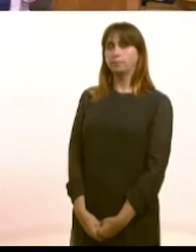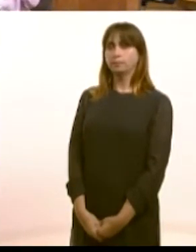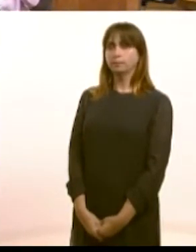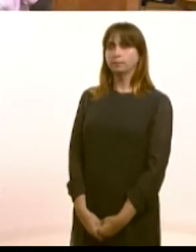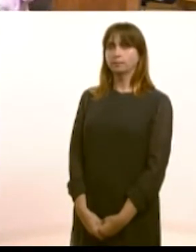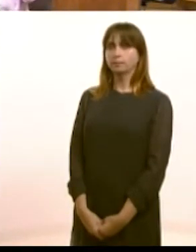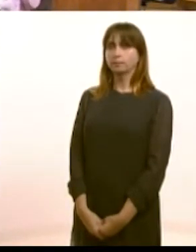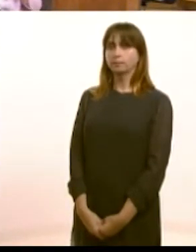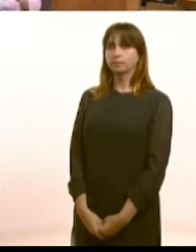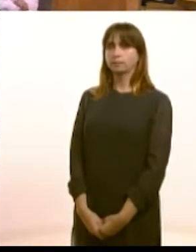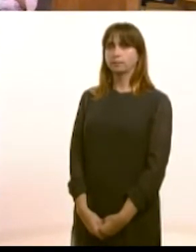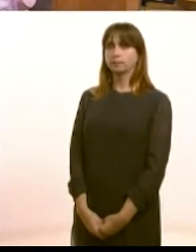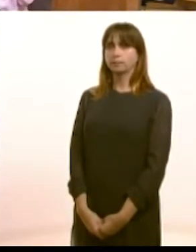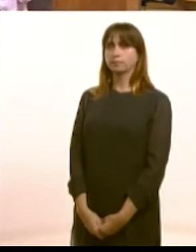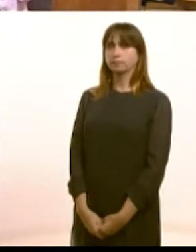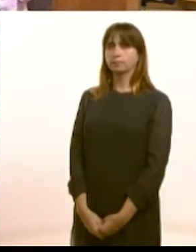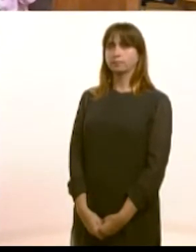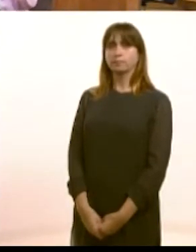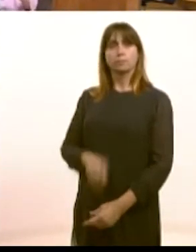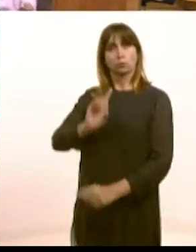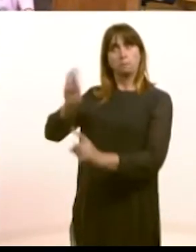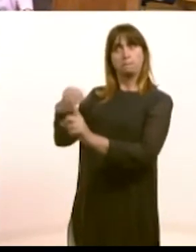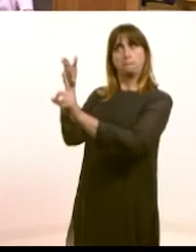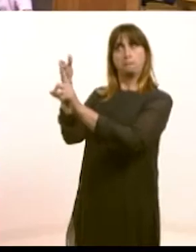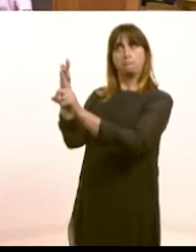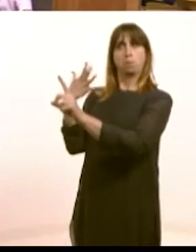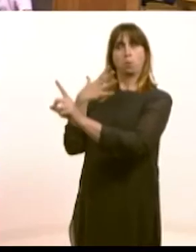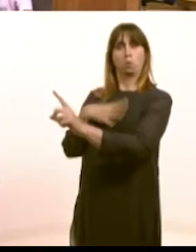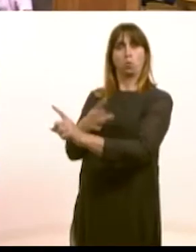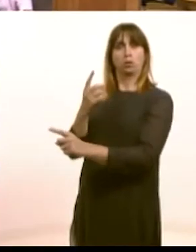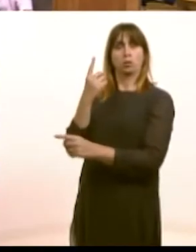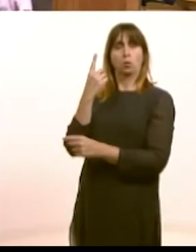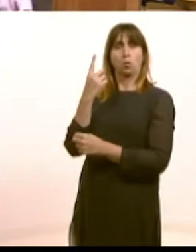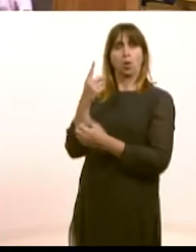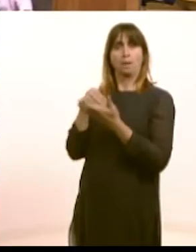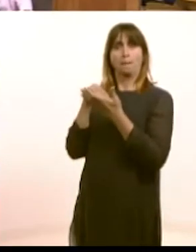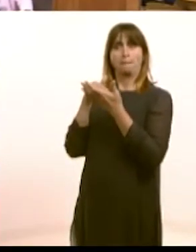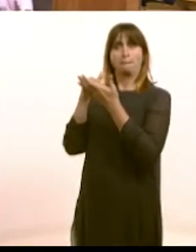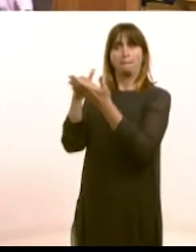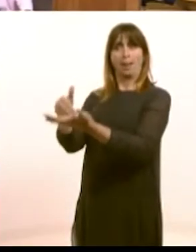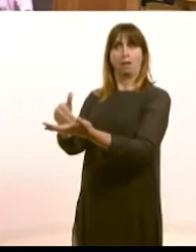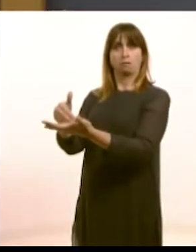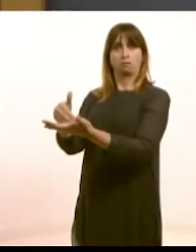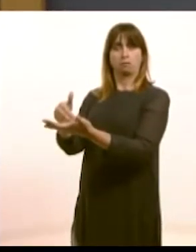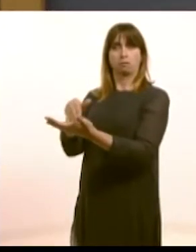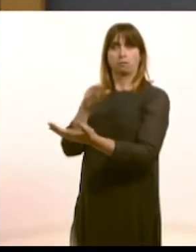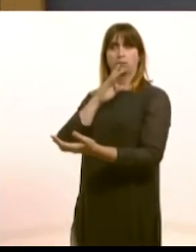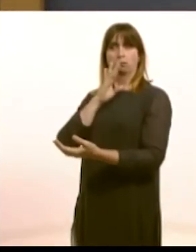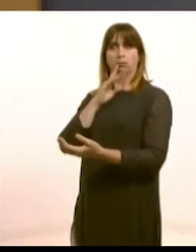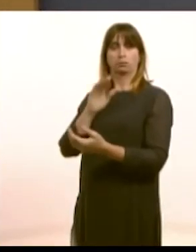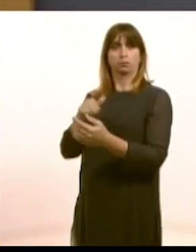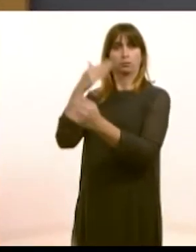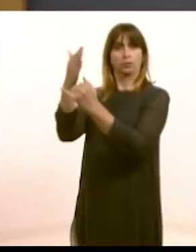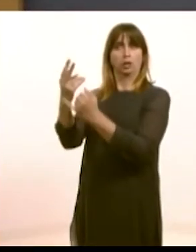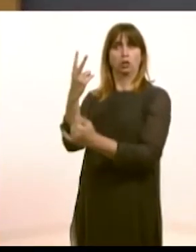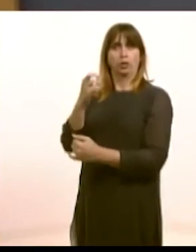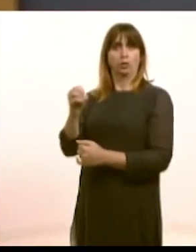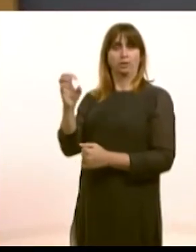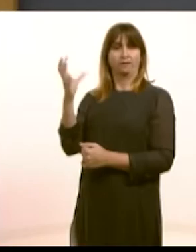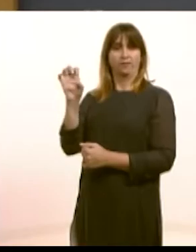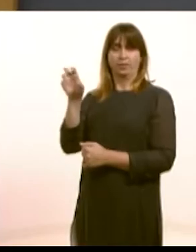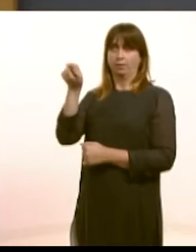Given this commitment to 1 million Welsh speakers by 2015 and a universal acknowledgement that bilingualism is